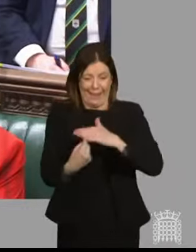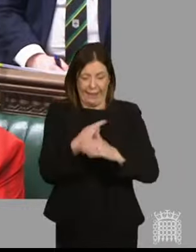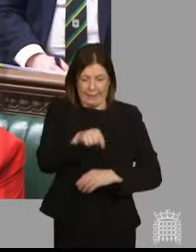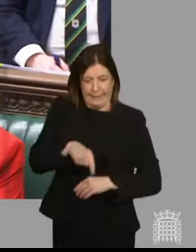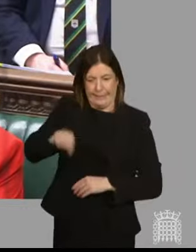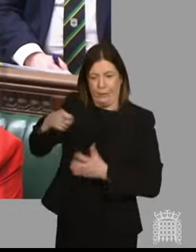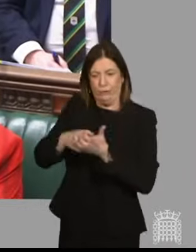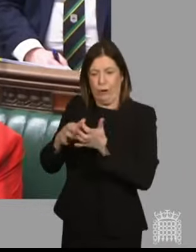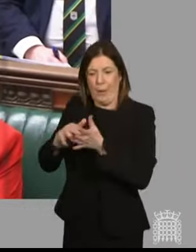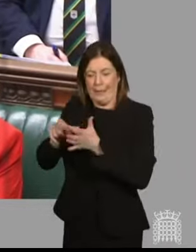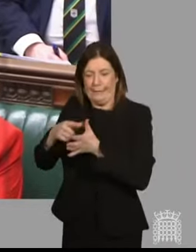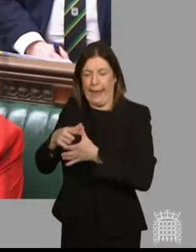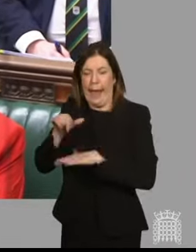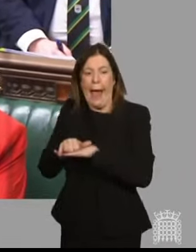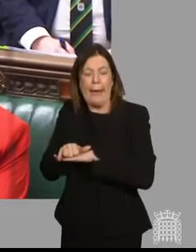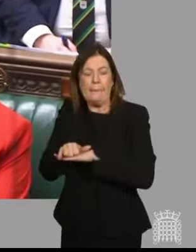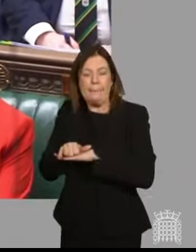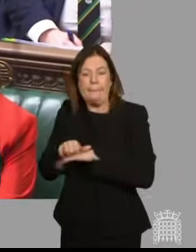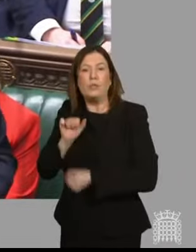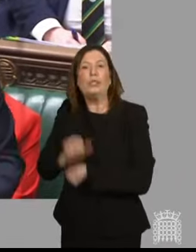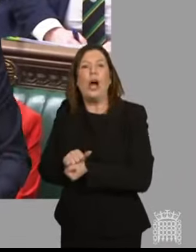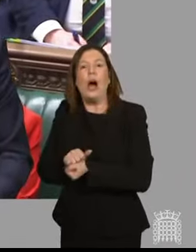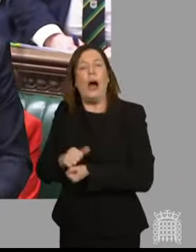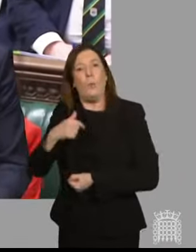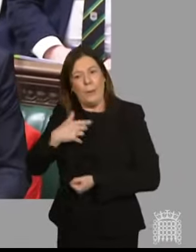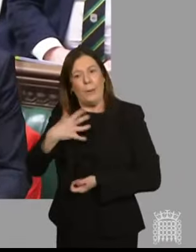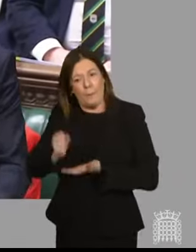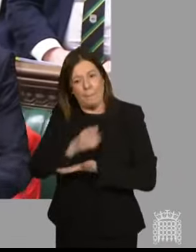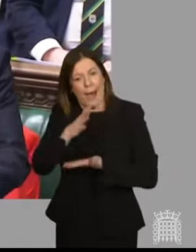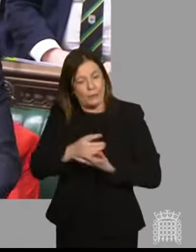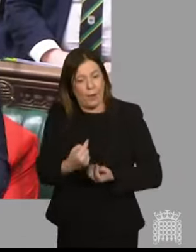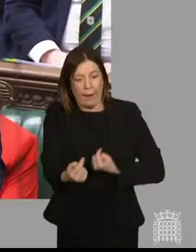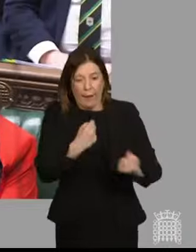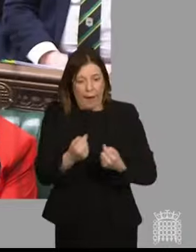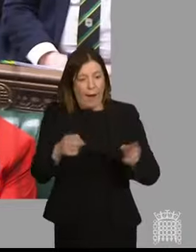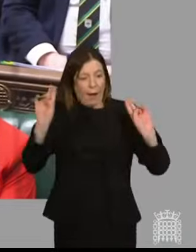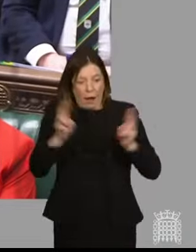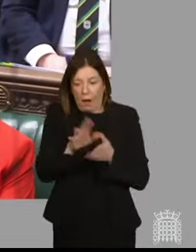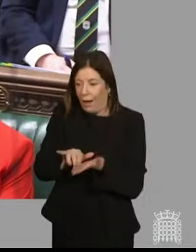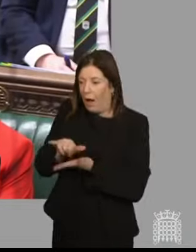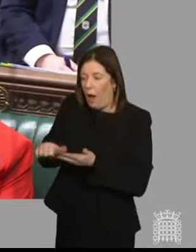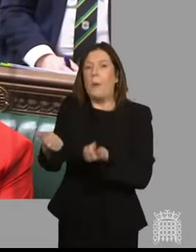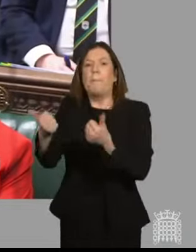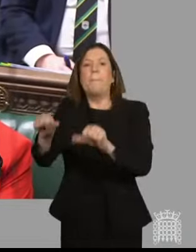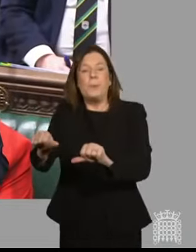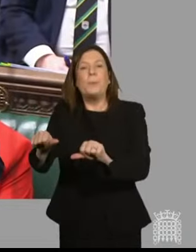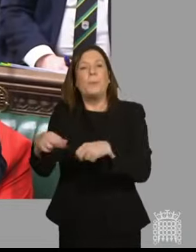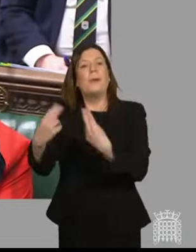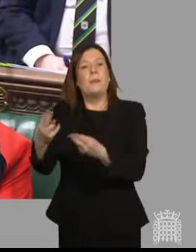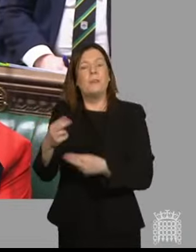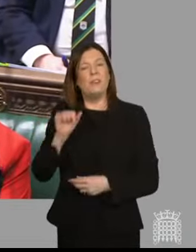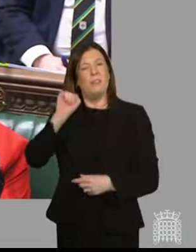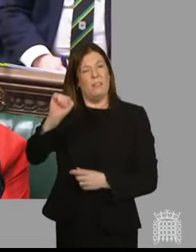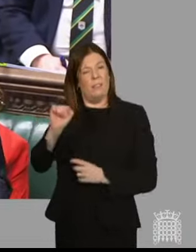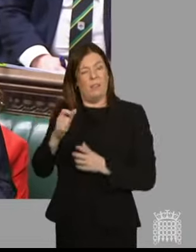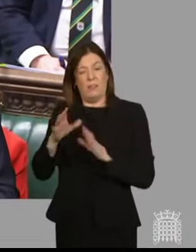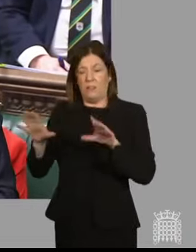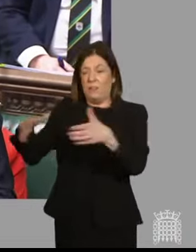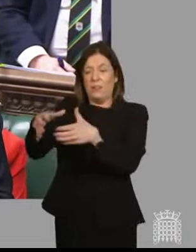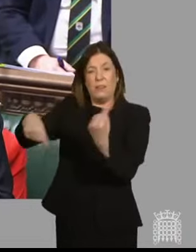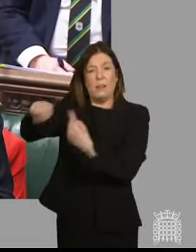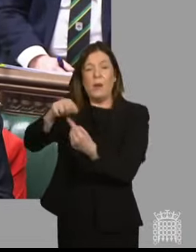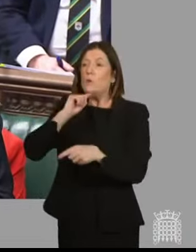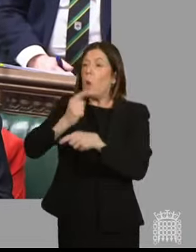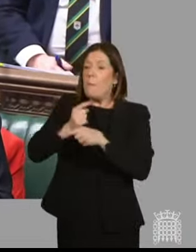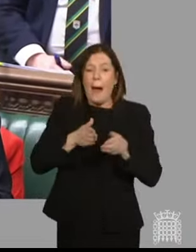have a single practical idea about how to stop the boats. But that's because he doesn't actually care